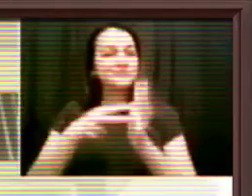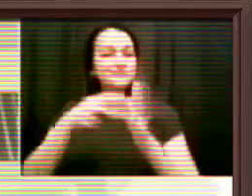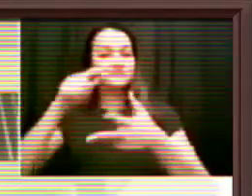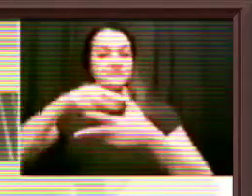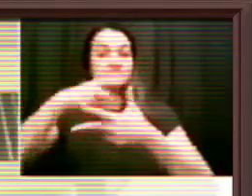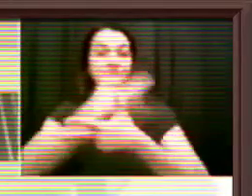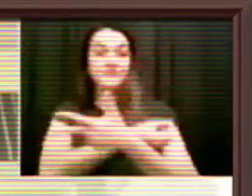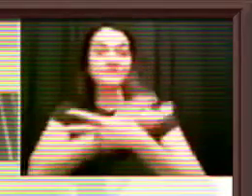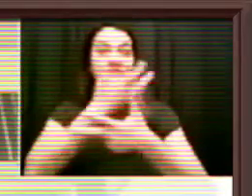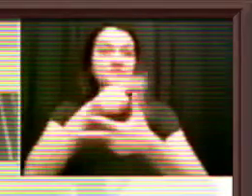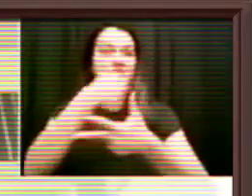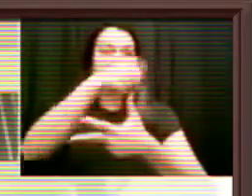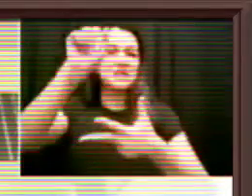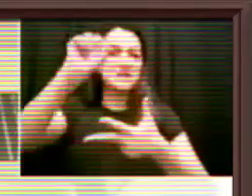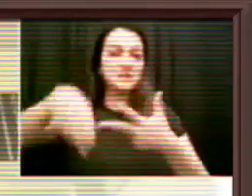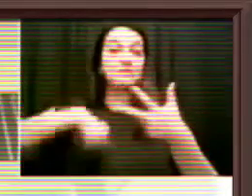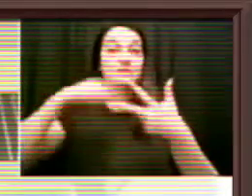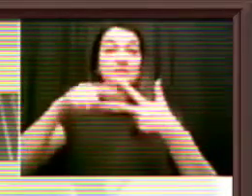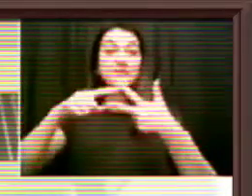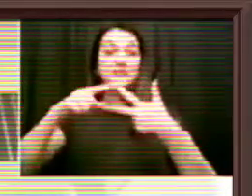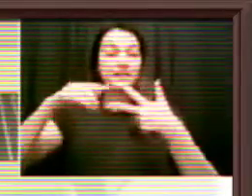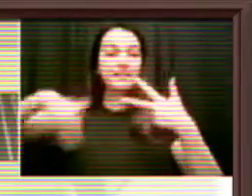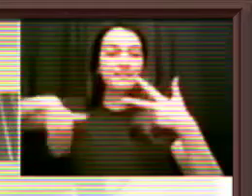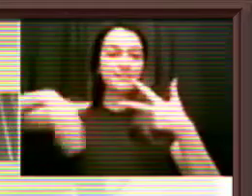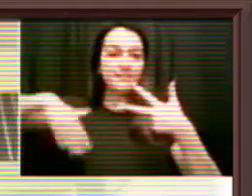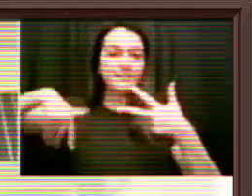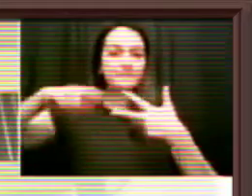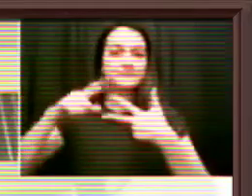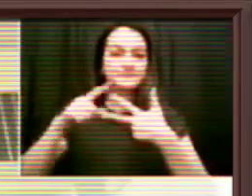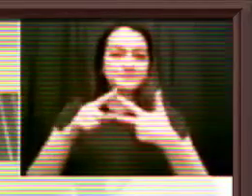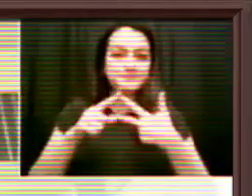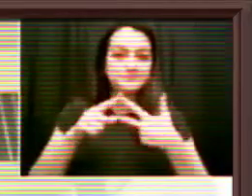man? I gotta wake up.